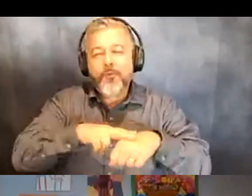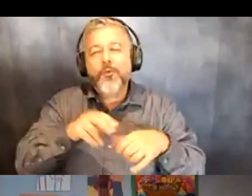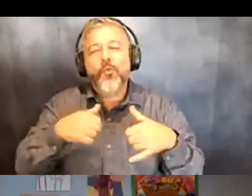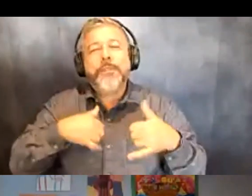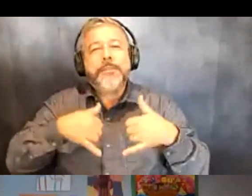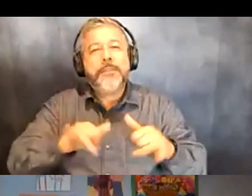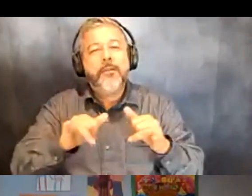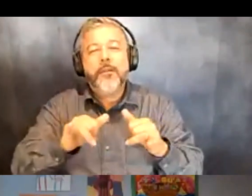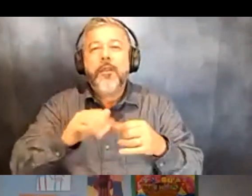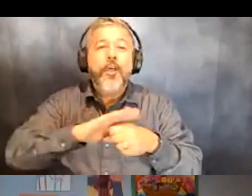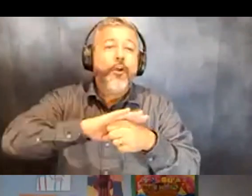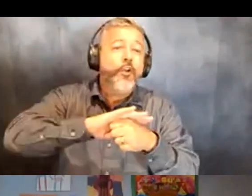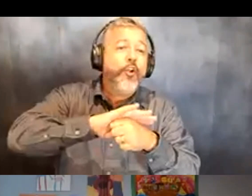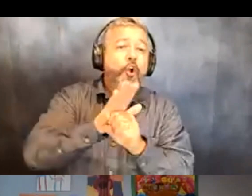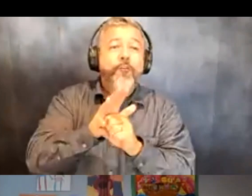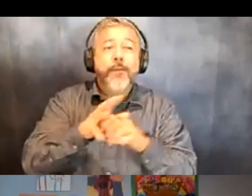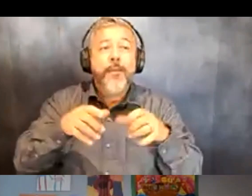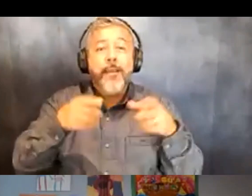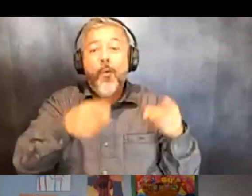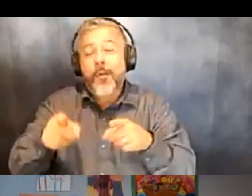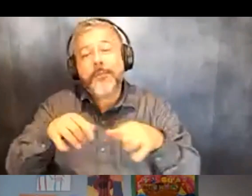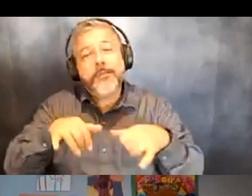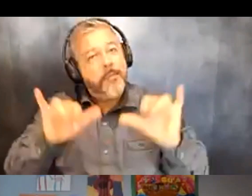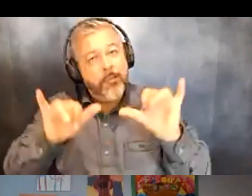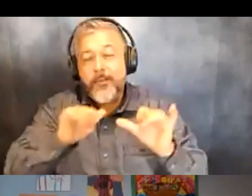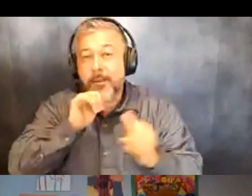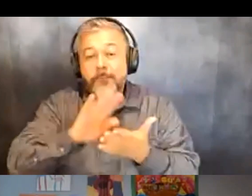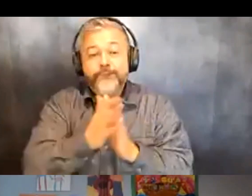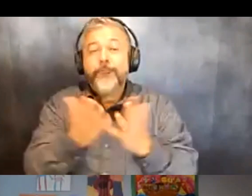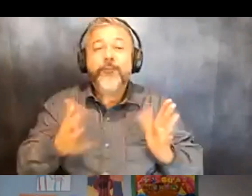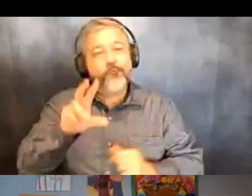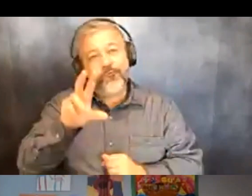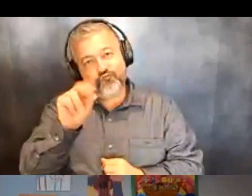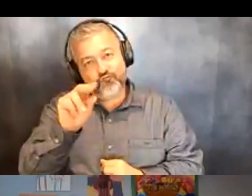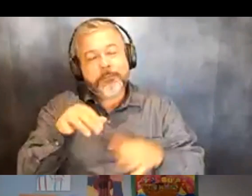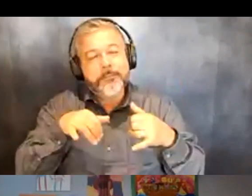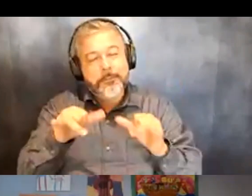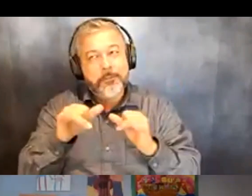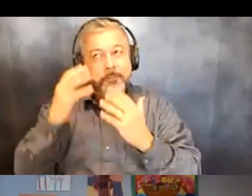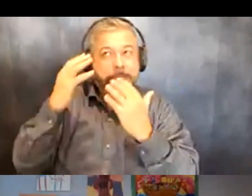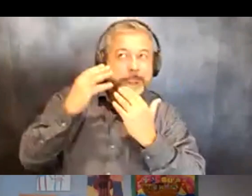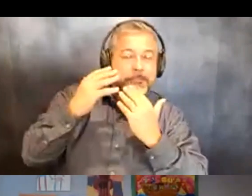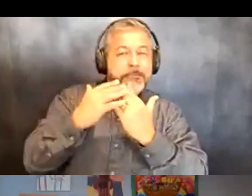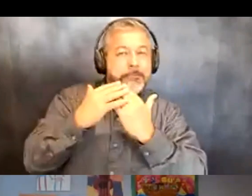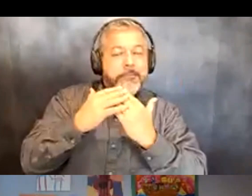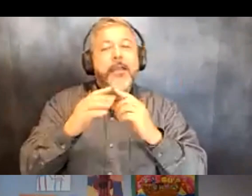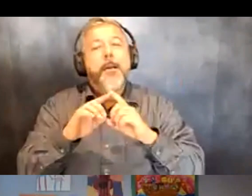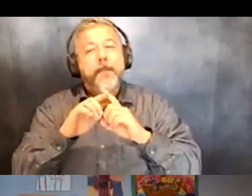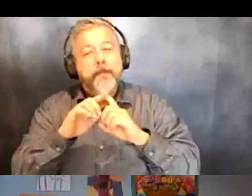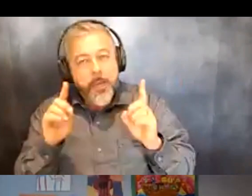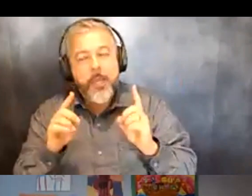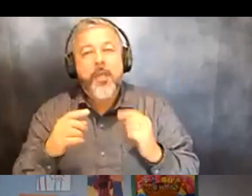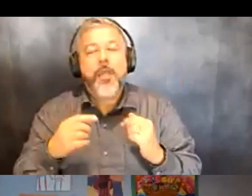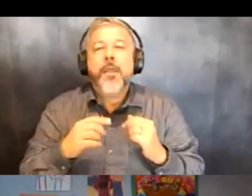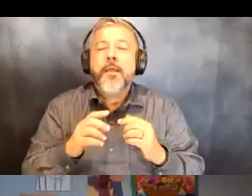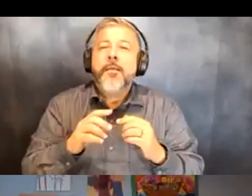minute and wrap up with some words on that. I think what has been one of the hardest parts of being front and